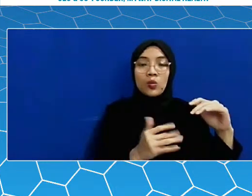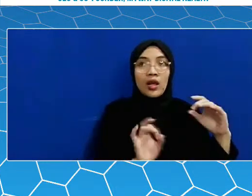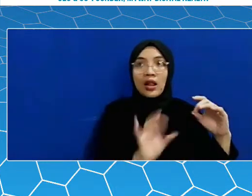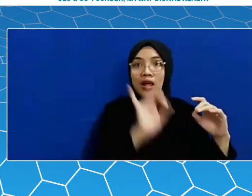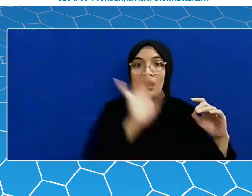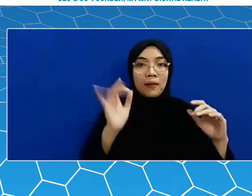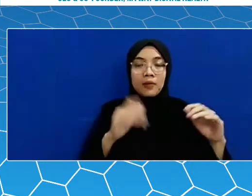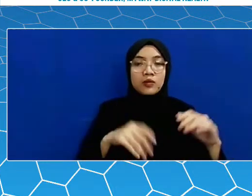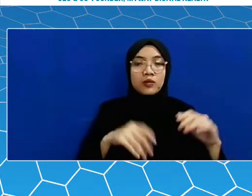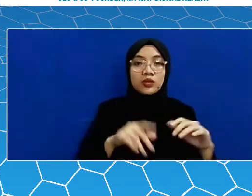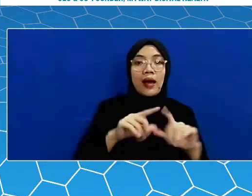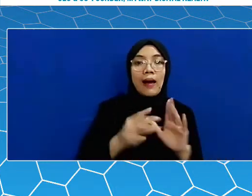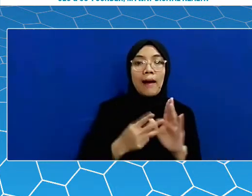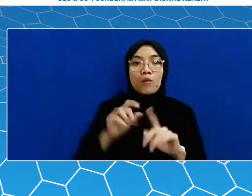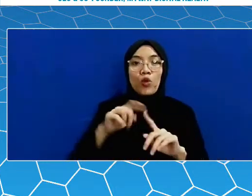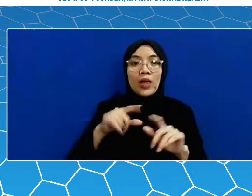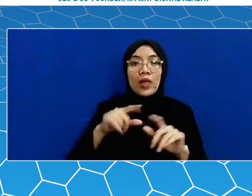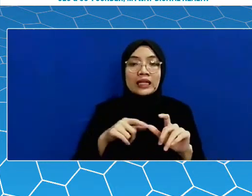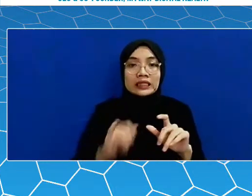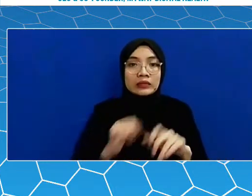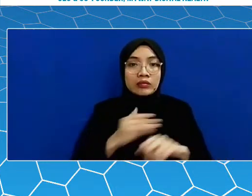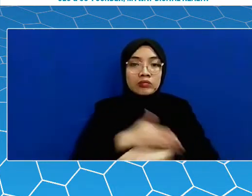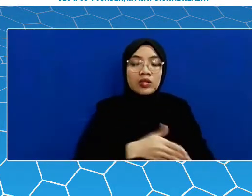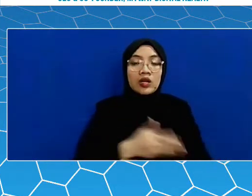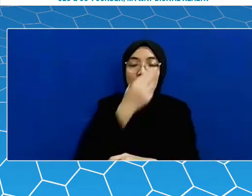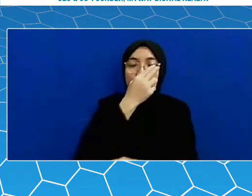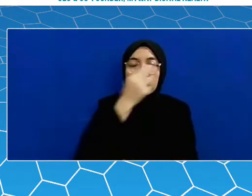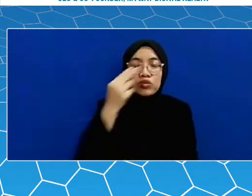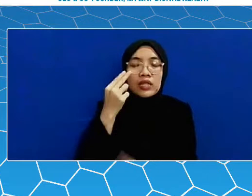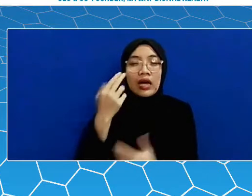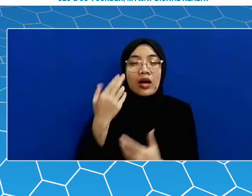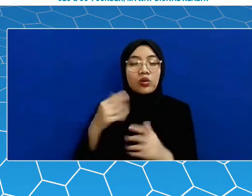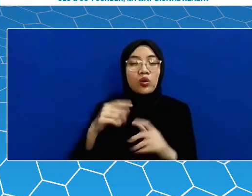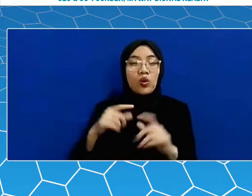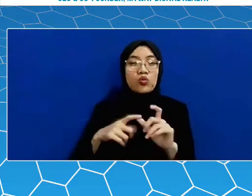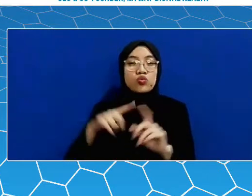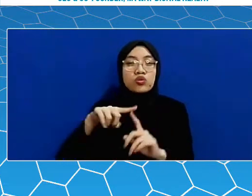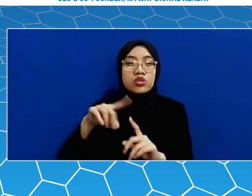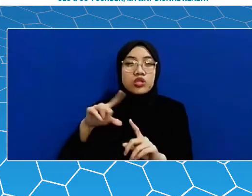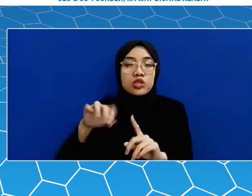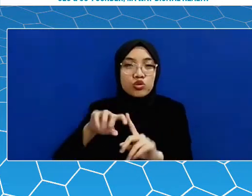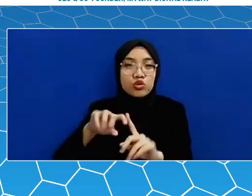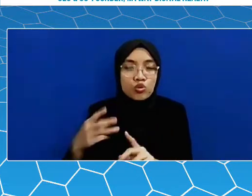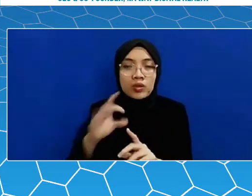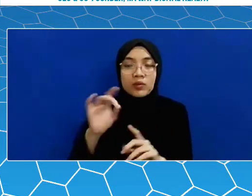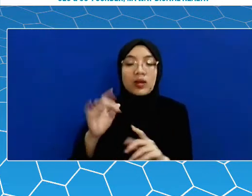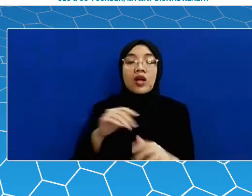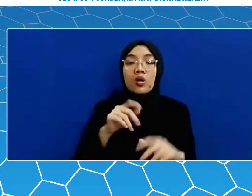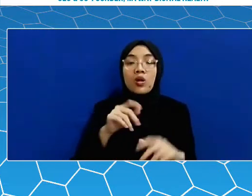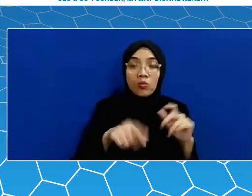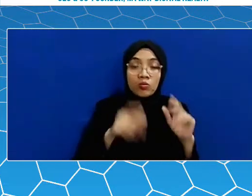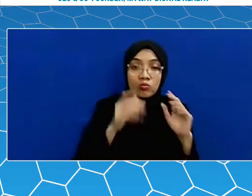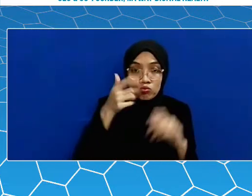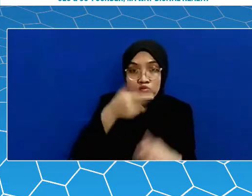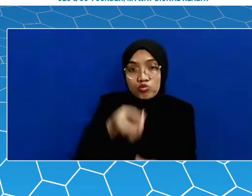blindness, and so on. And it becomes very easy for the clinician then to look at who are their highest risk patients and to focus on the areas of